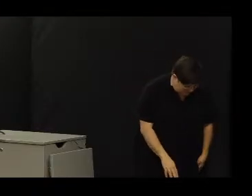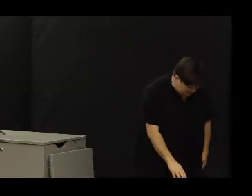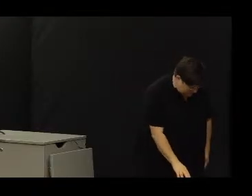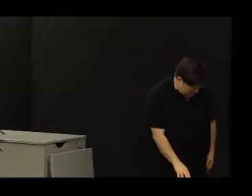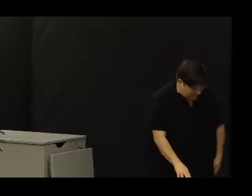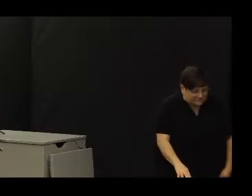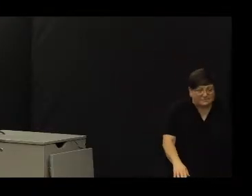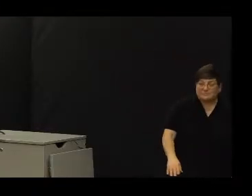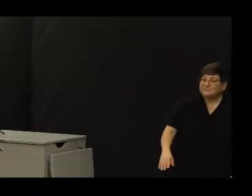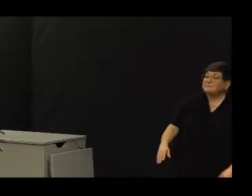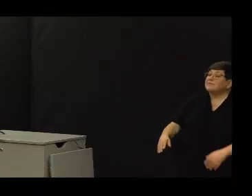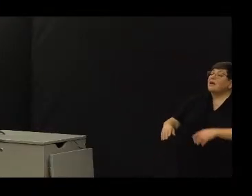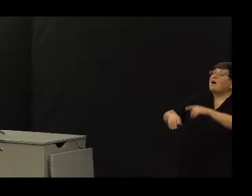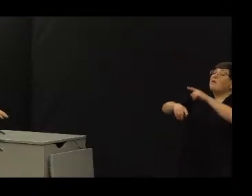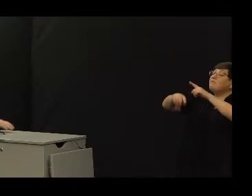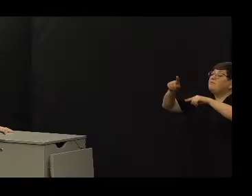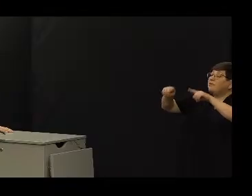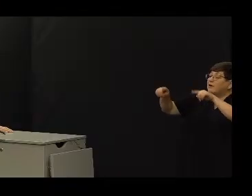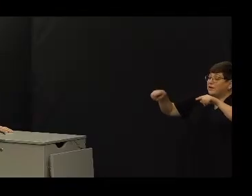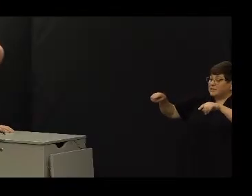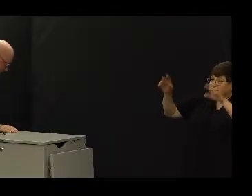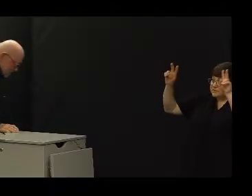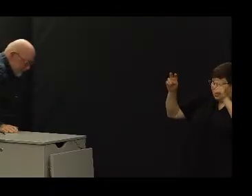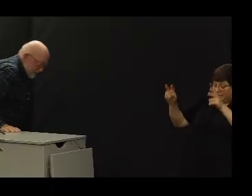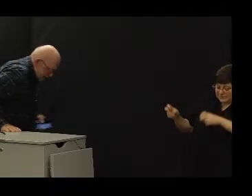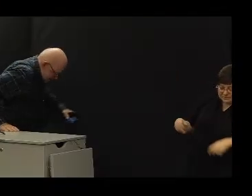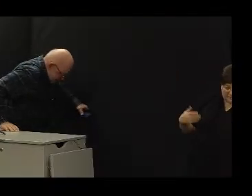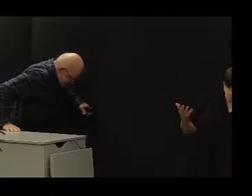on various things.